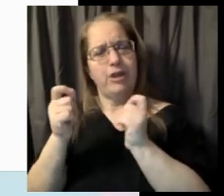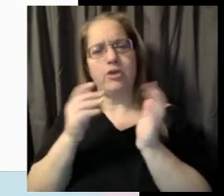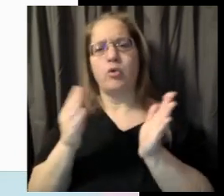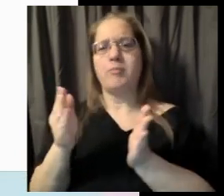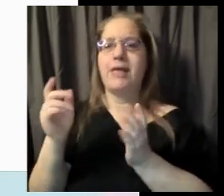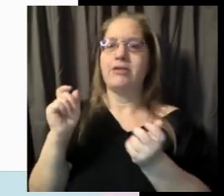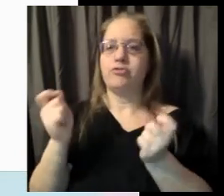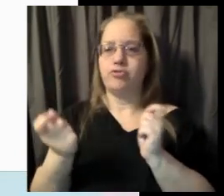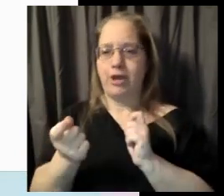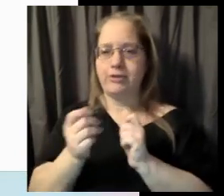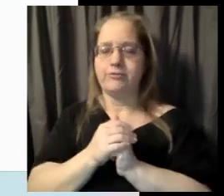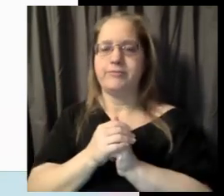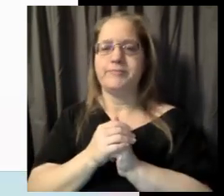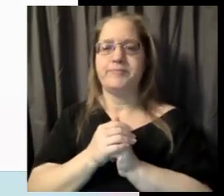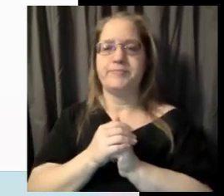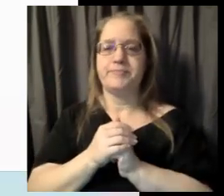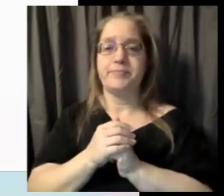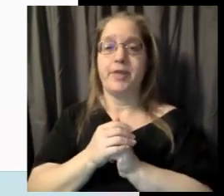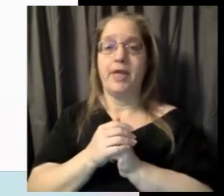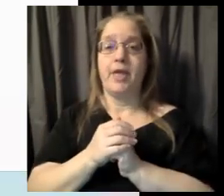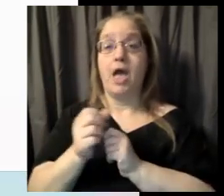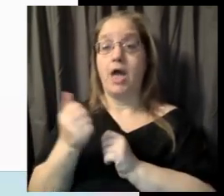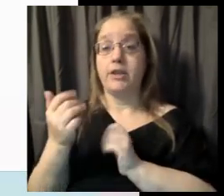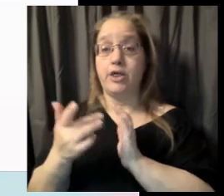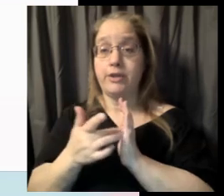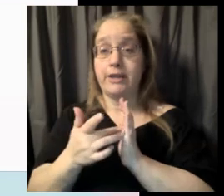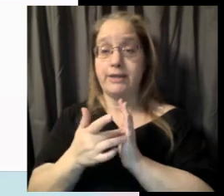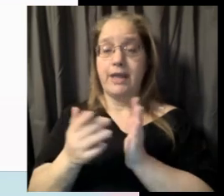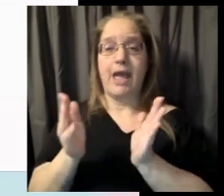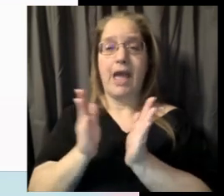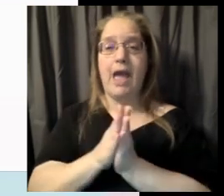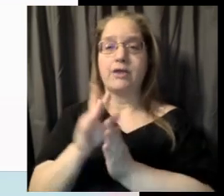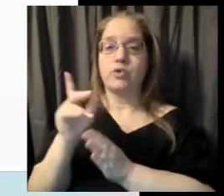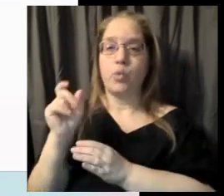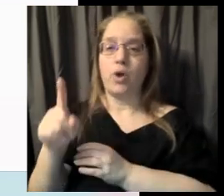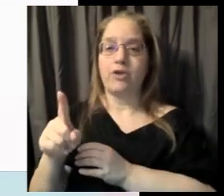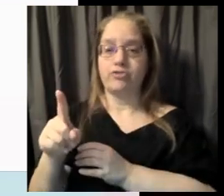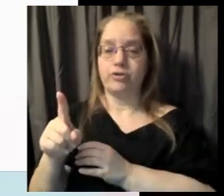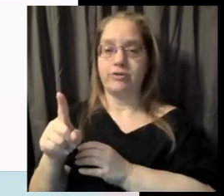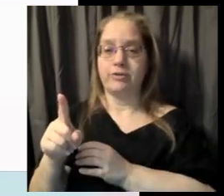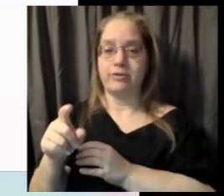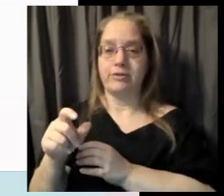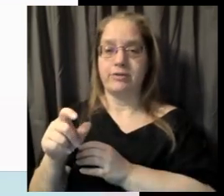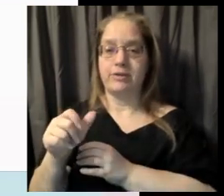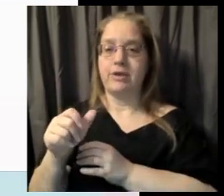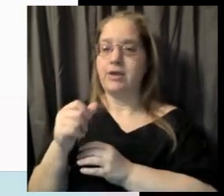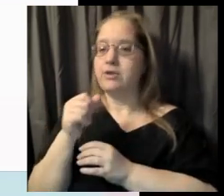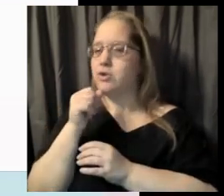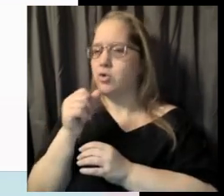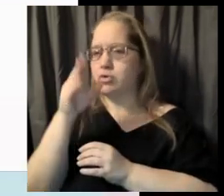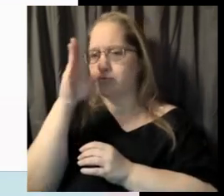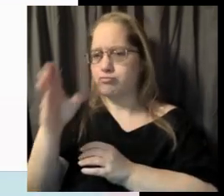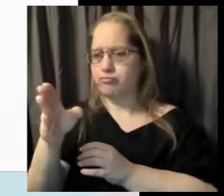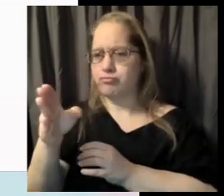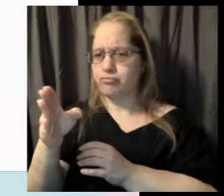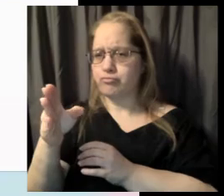change. Another important technique is to ask questions rather than giving instructions. So